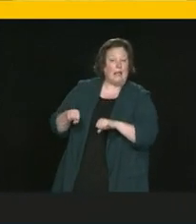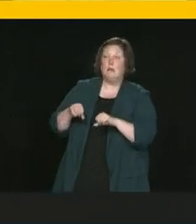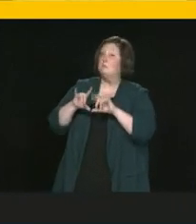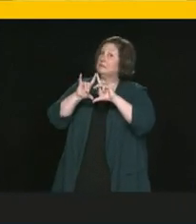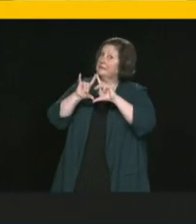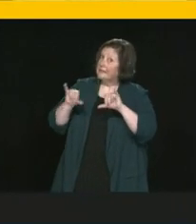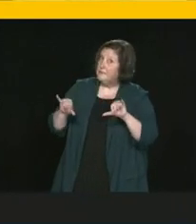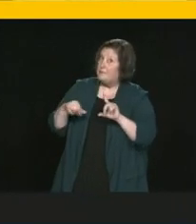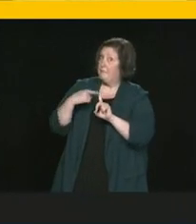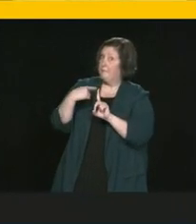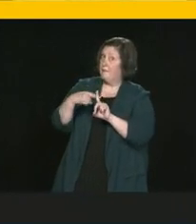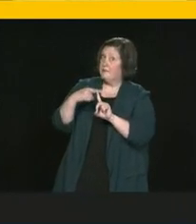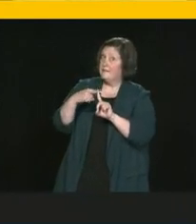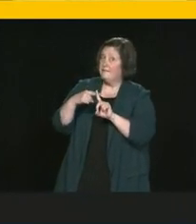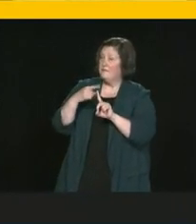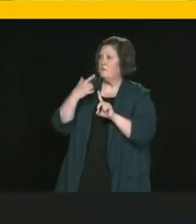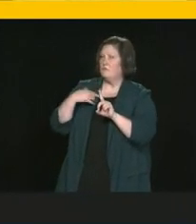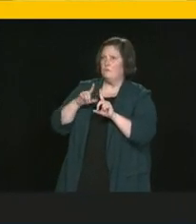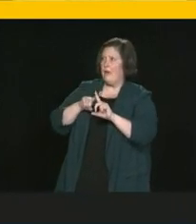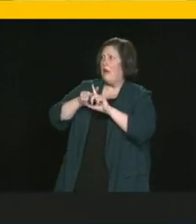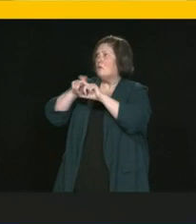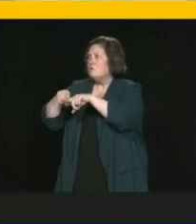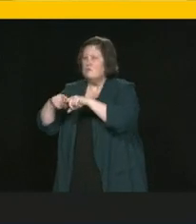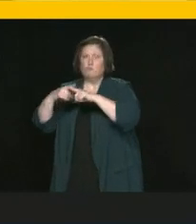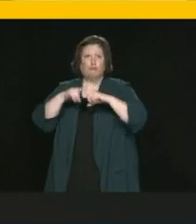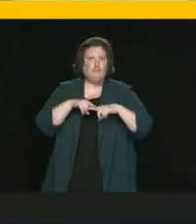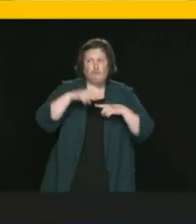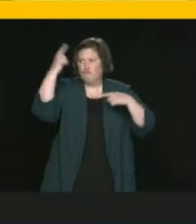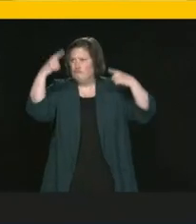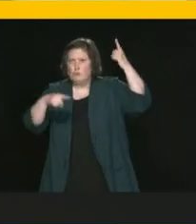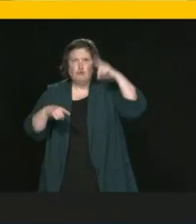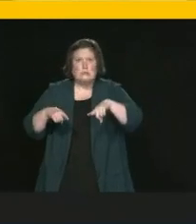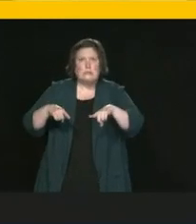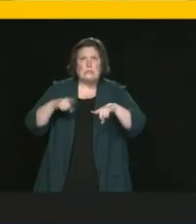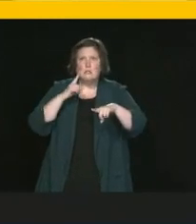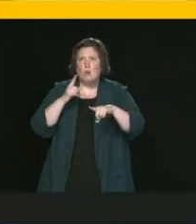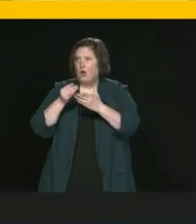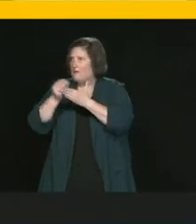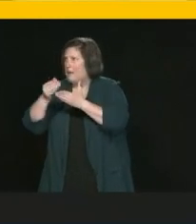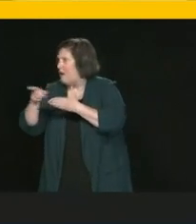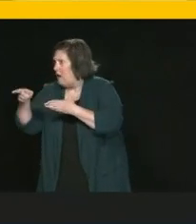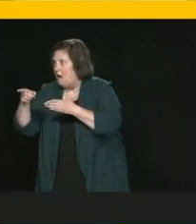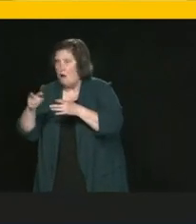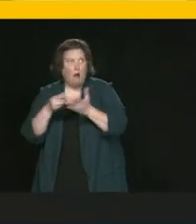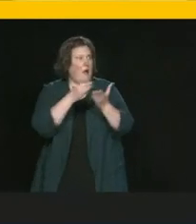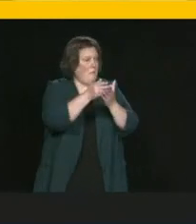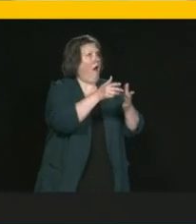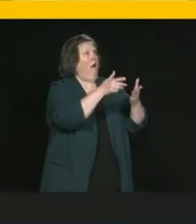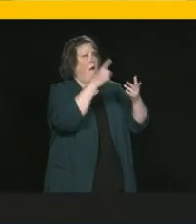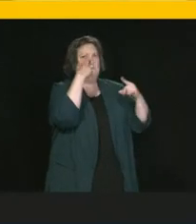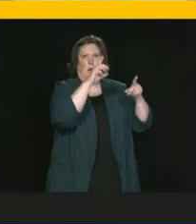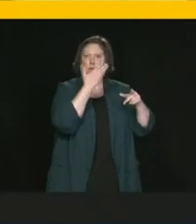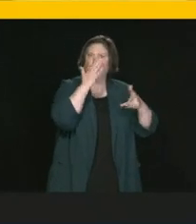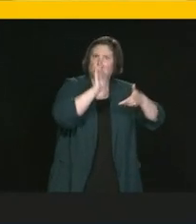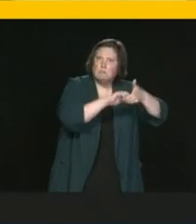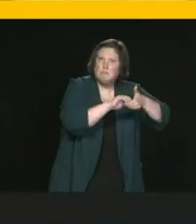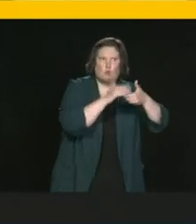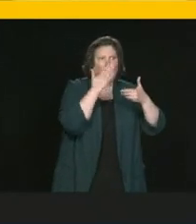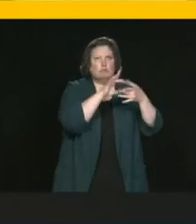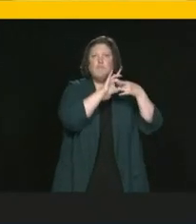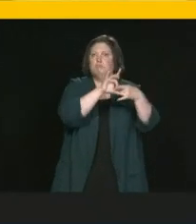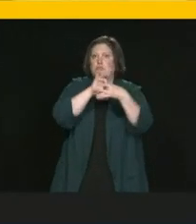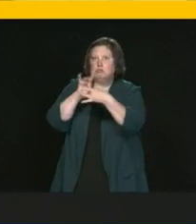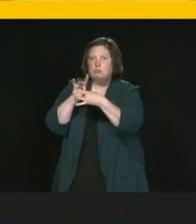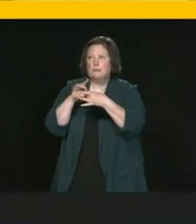resilience that we're able to do by leaning on each other, the multiple supply chains that we can create, the establishment of